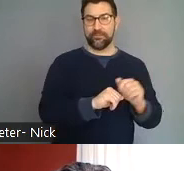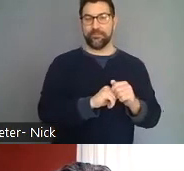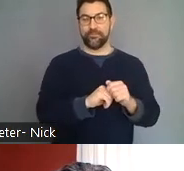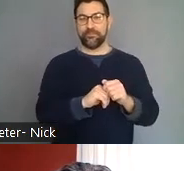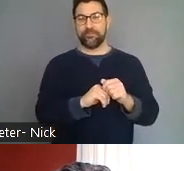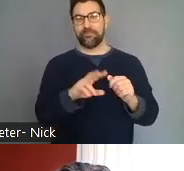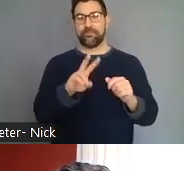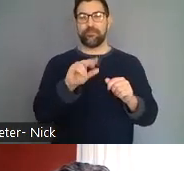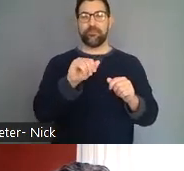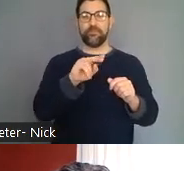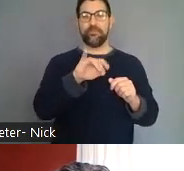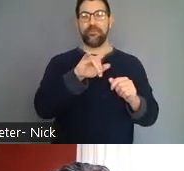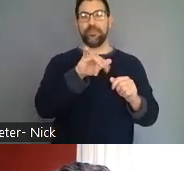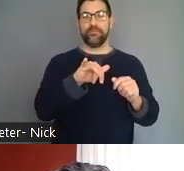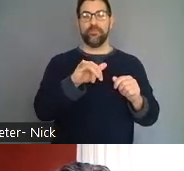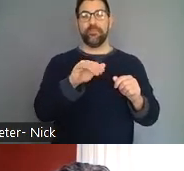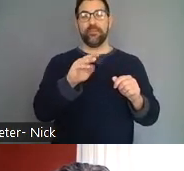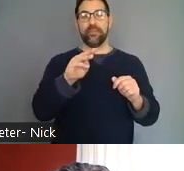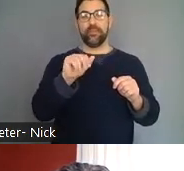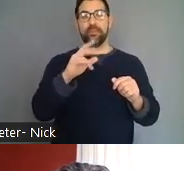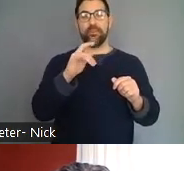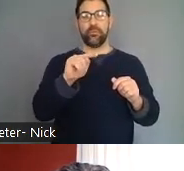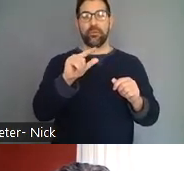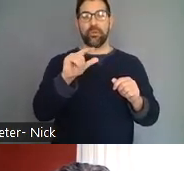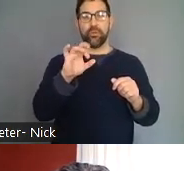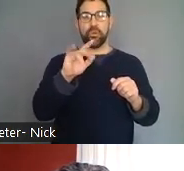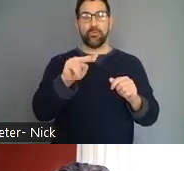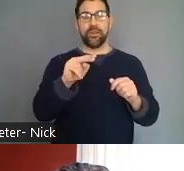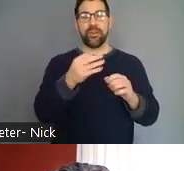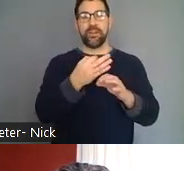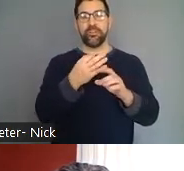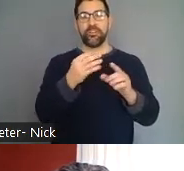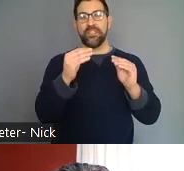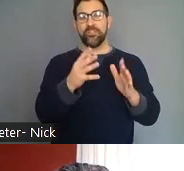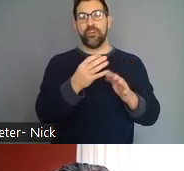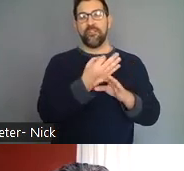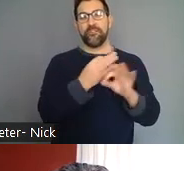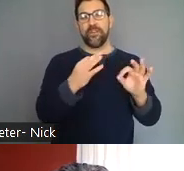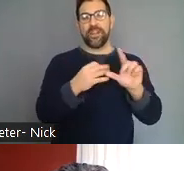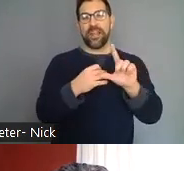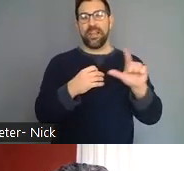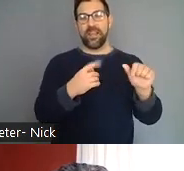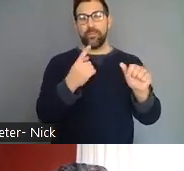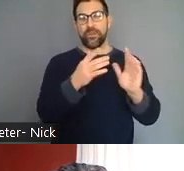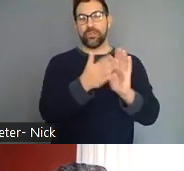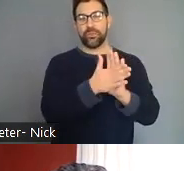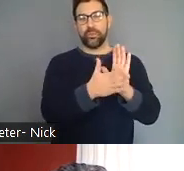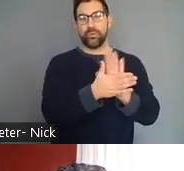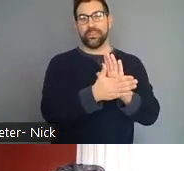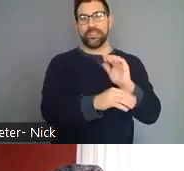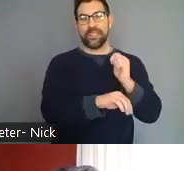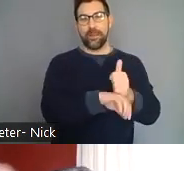vanity. Margaret Goldman is a teacher at Free LA, which is a school that was established as